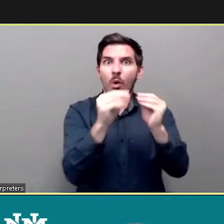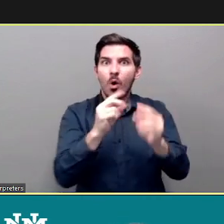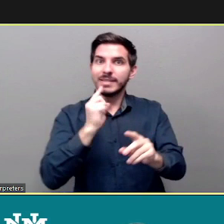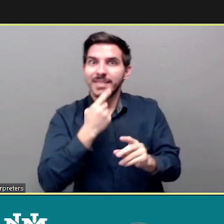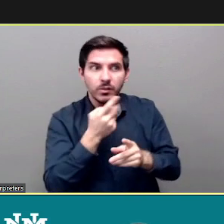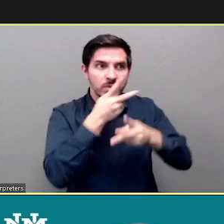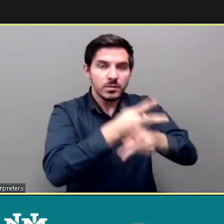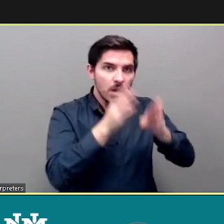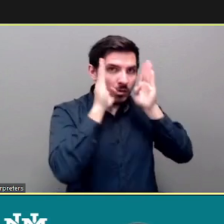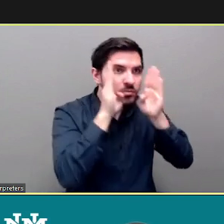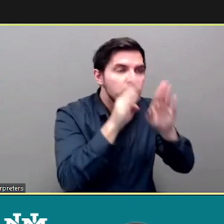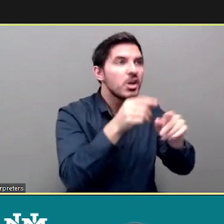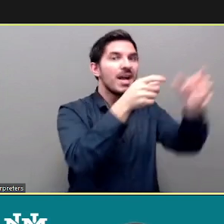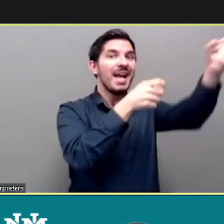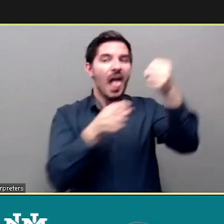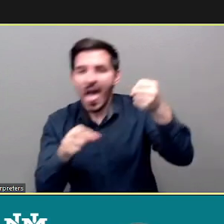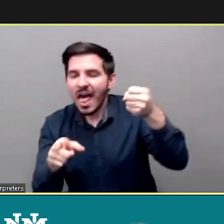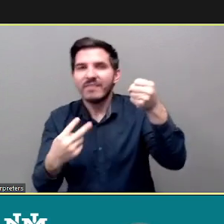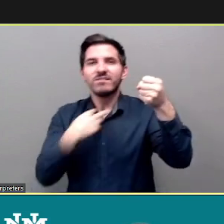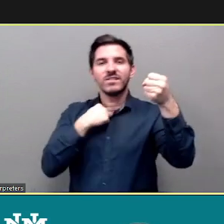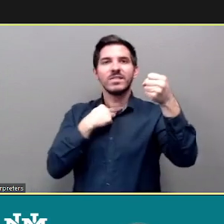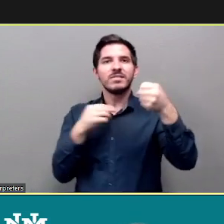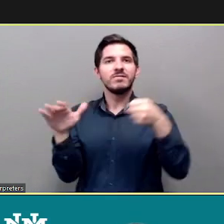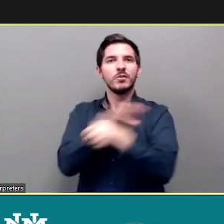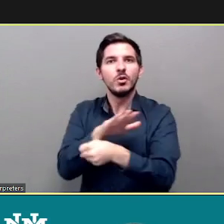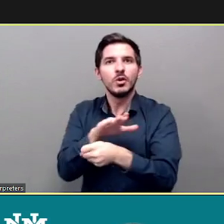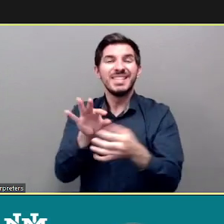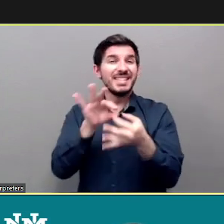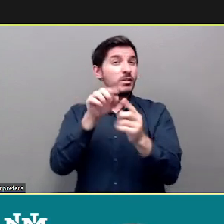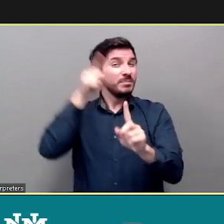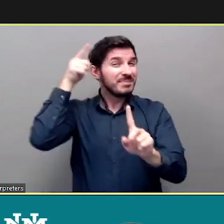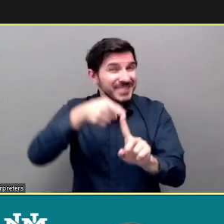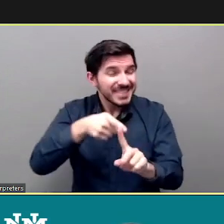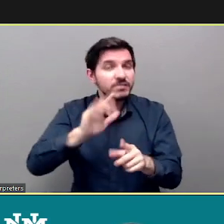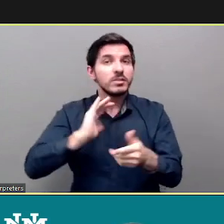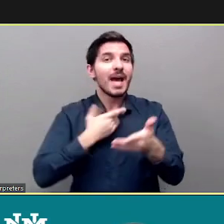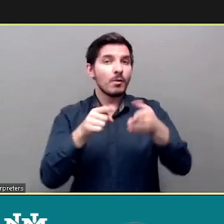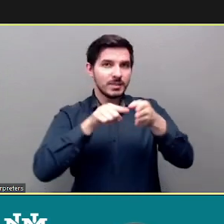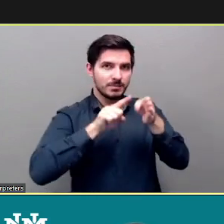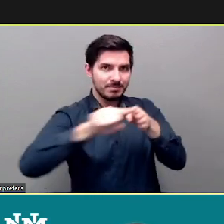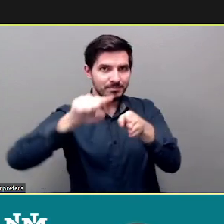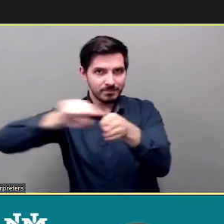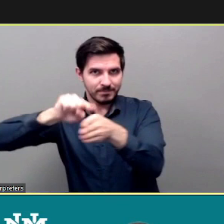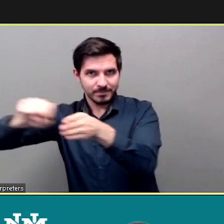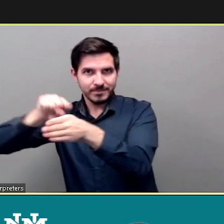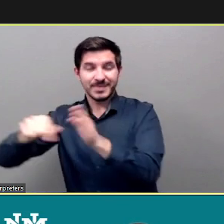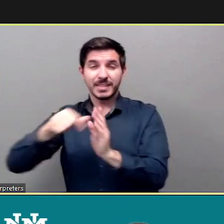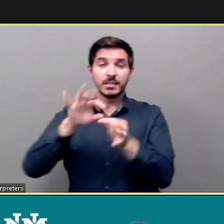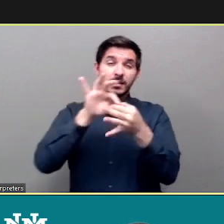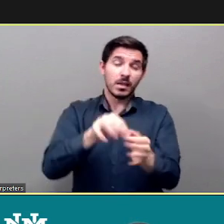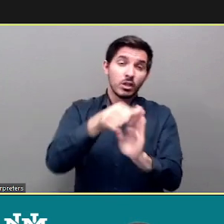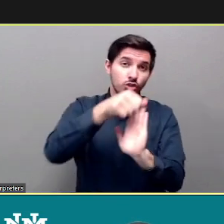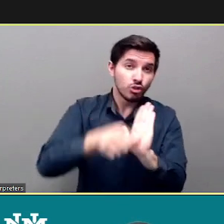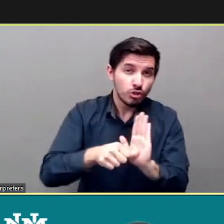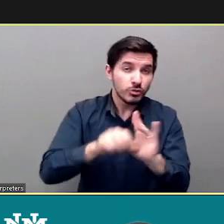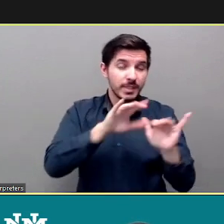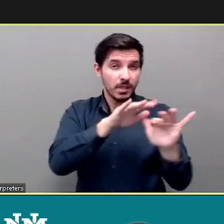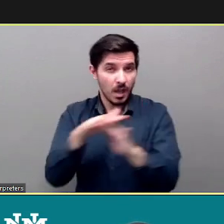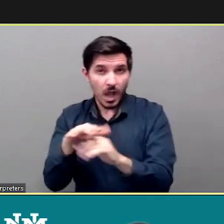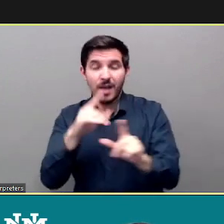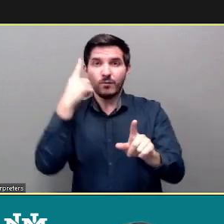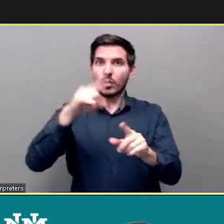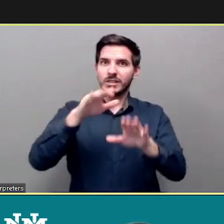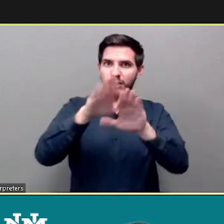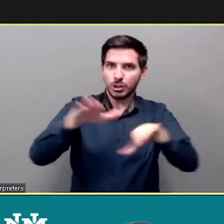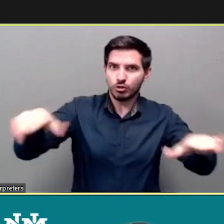with our subspecialists such as peds surgery. So we are working really hard to make sure that we can continue to bring patients